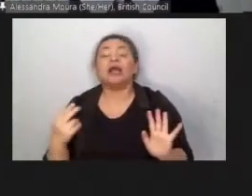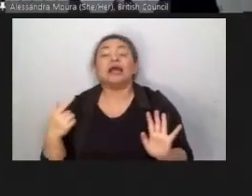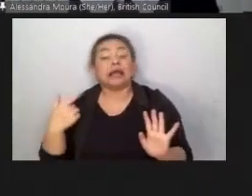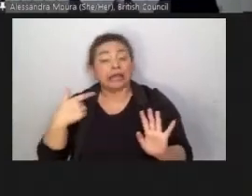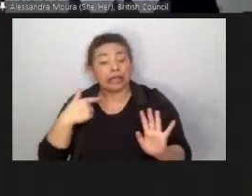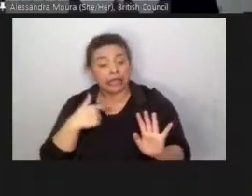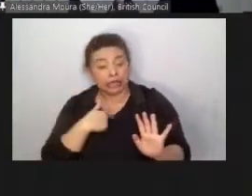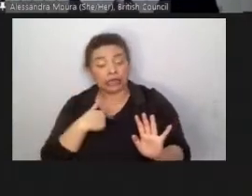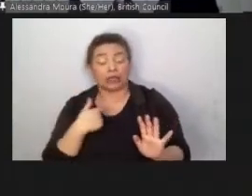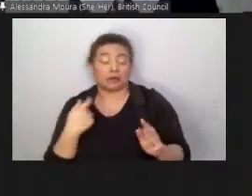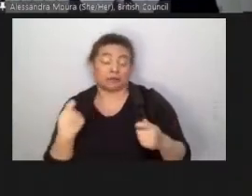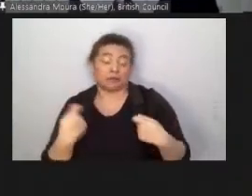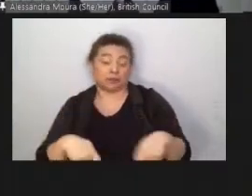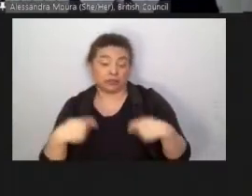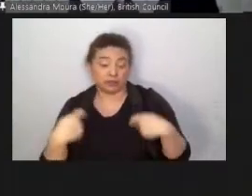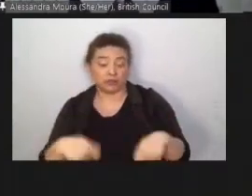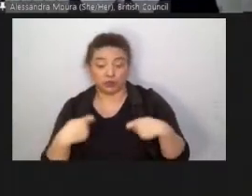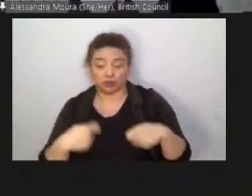for various reasons,